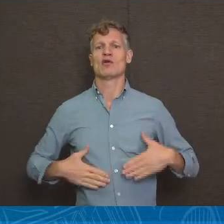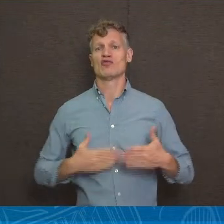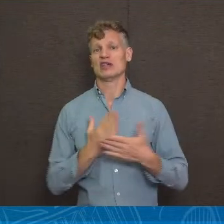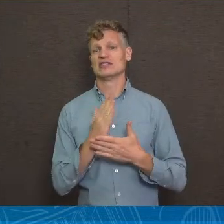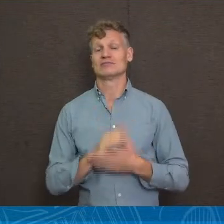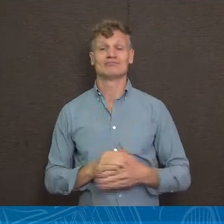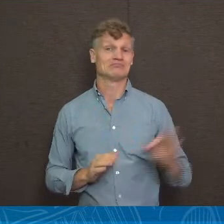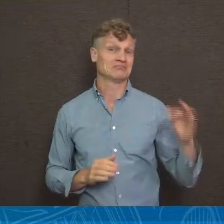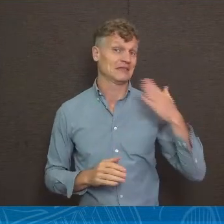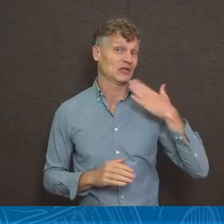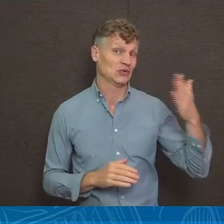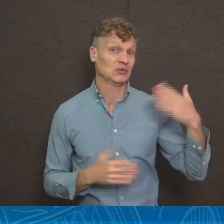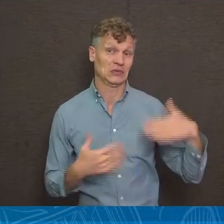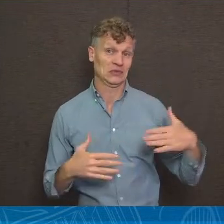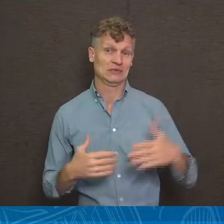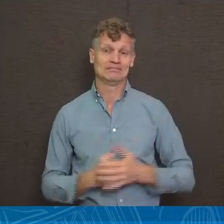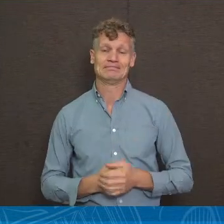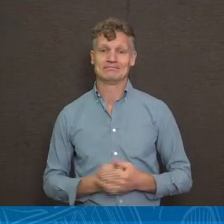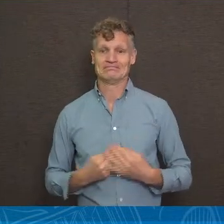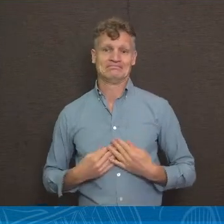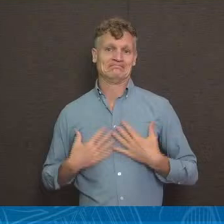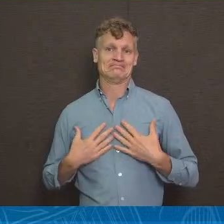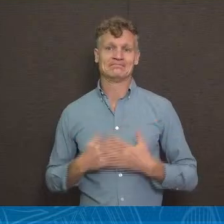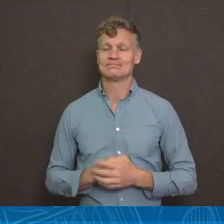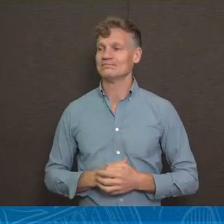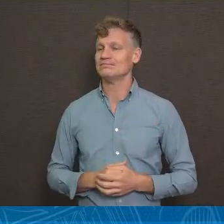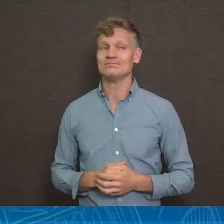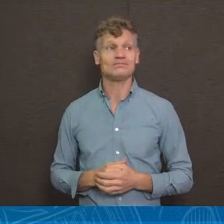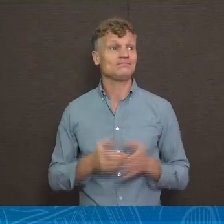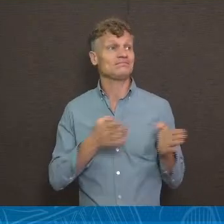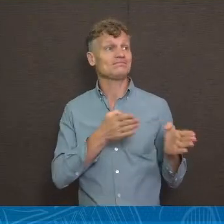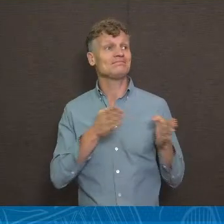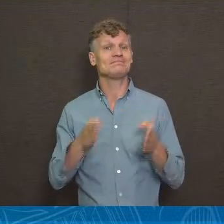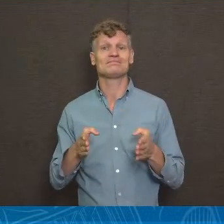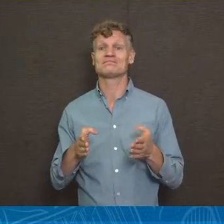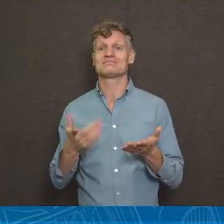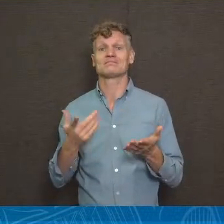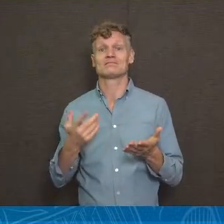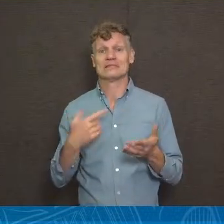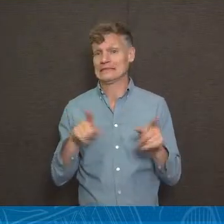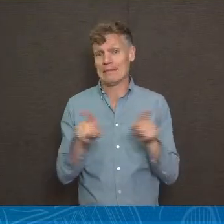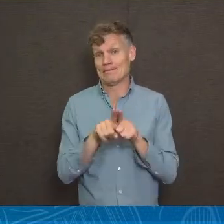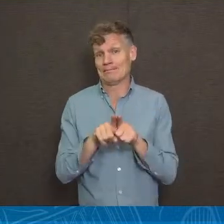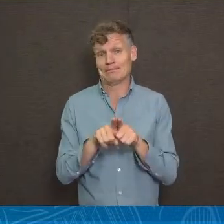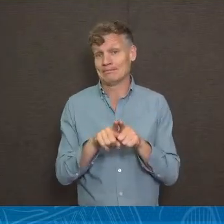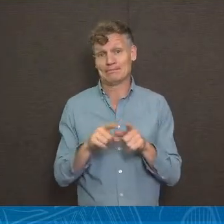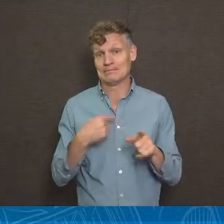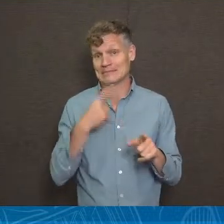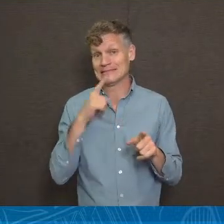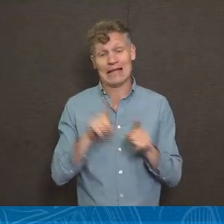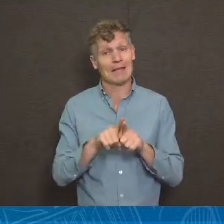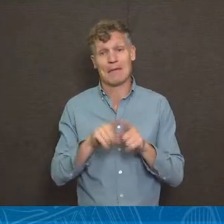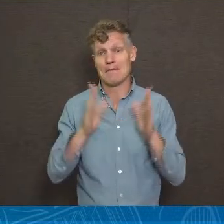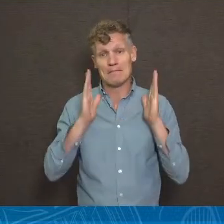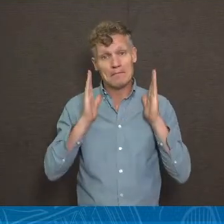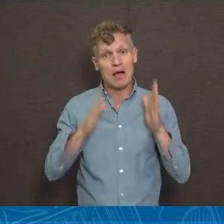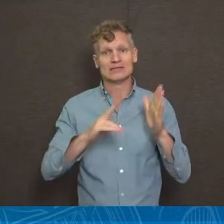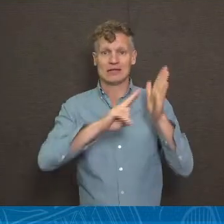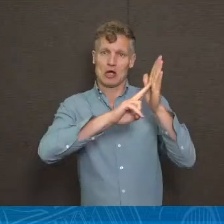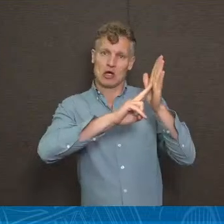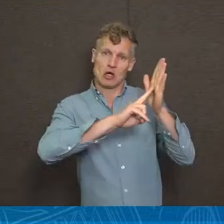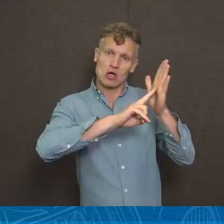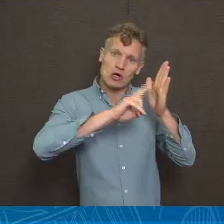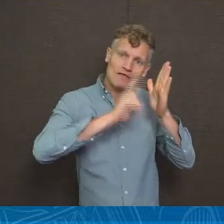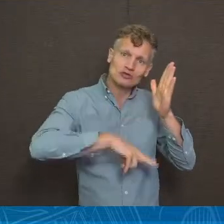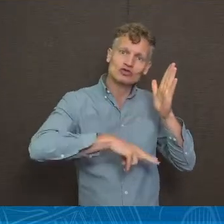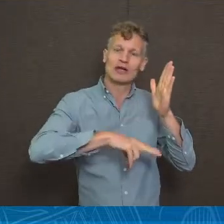Very powerful. Your surge. It has to be the same, Marco. It has to be a legally binding convention, the protection of persons in the